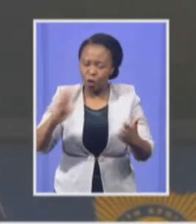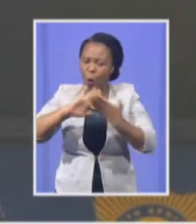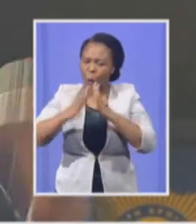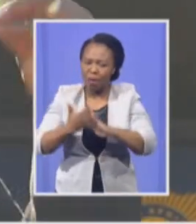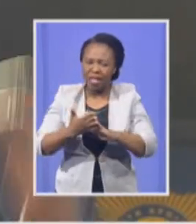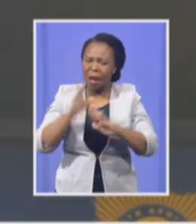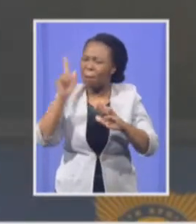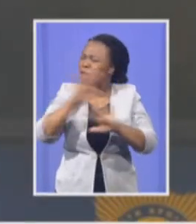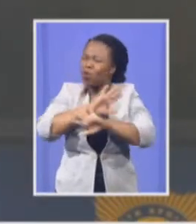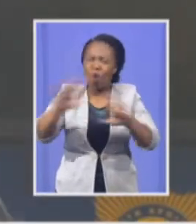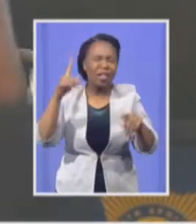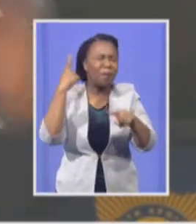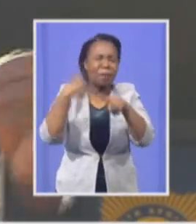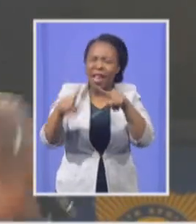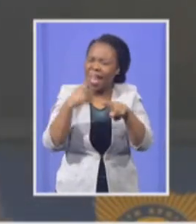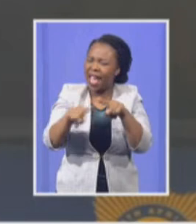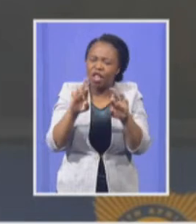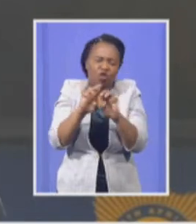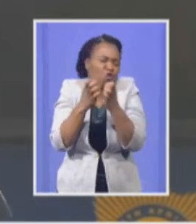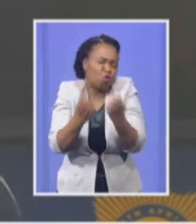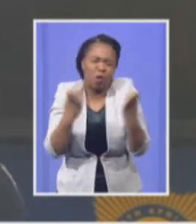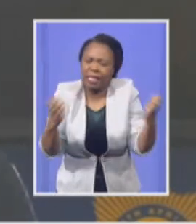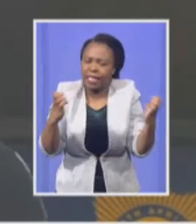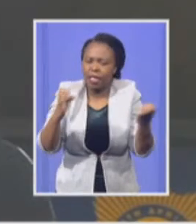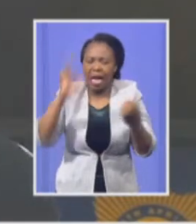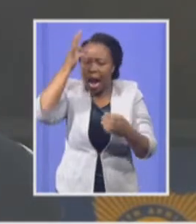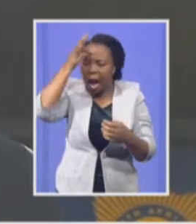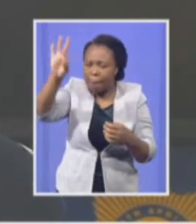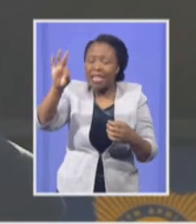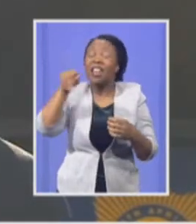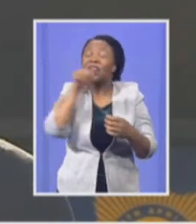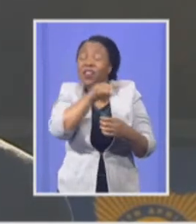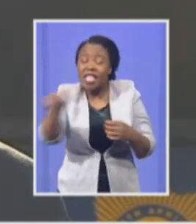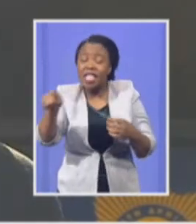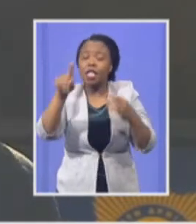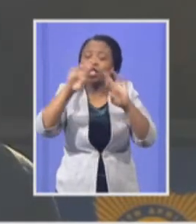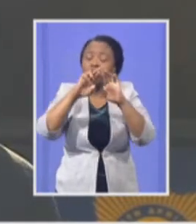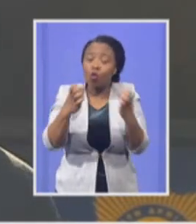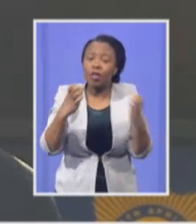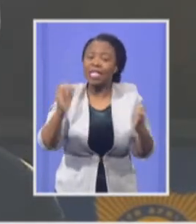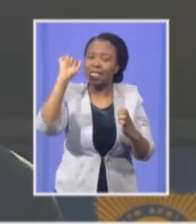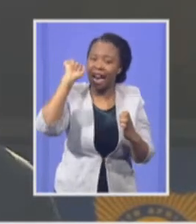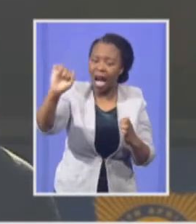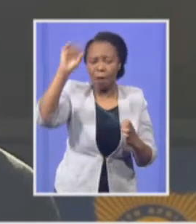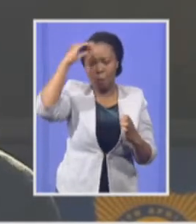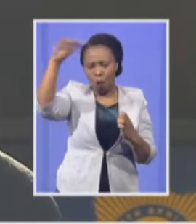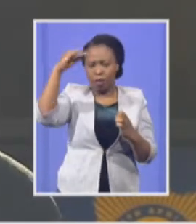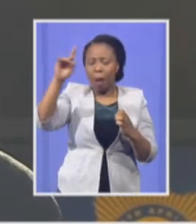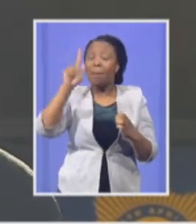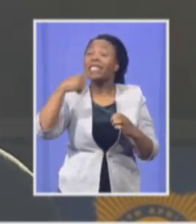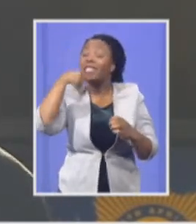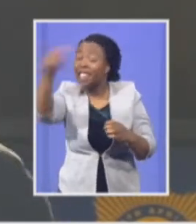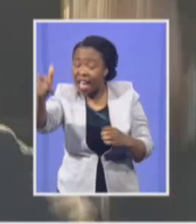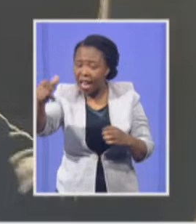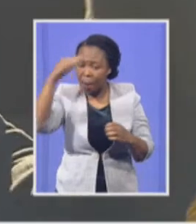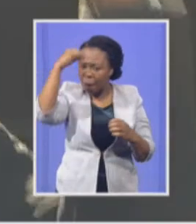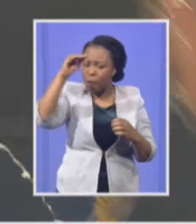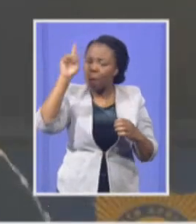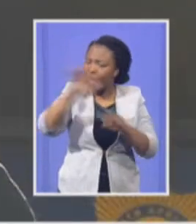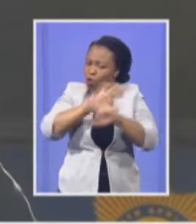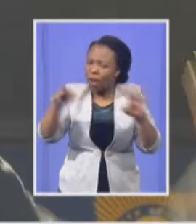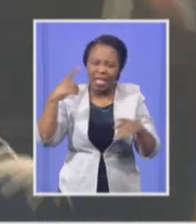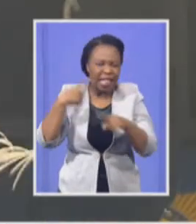ngama resources kahulumeni azosebenza. Ama resources amaphoyisa niwatshela amaphoyisa angadlali ngawo